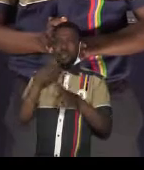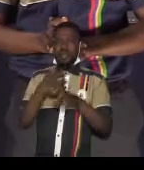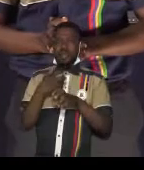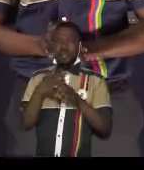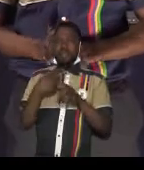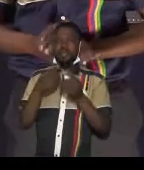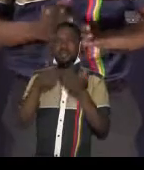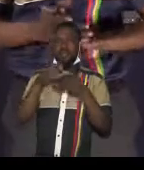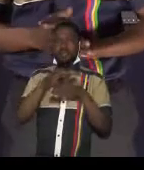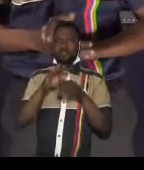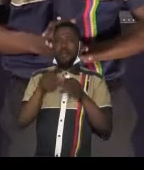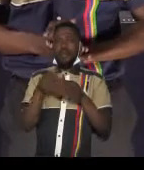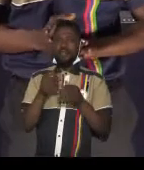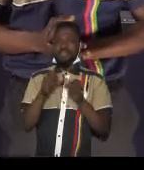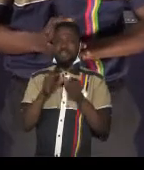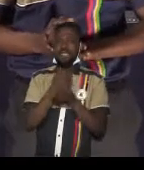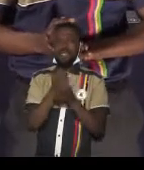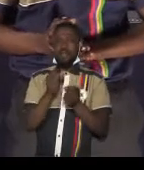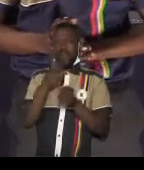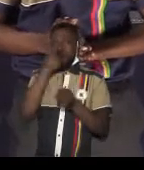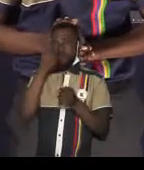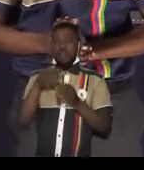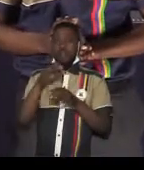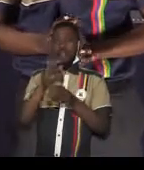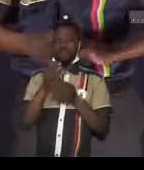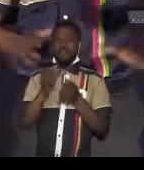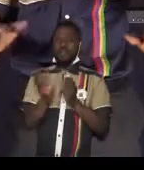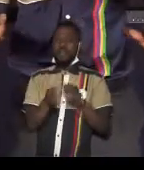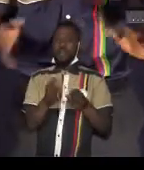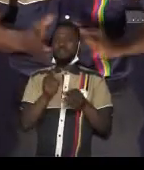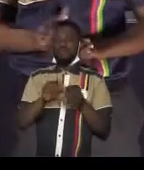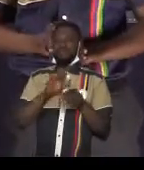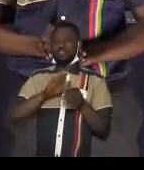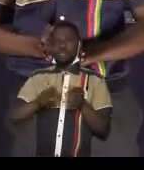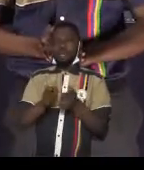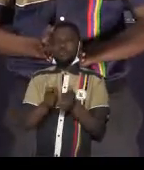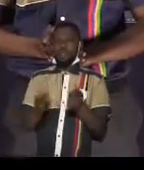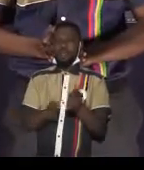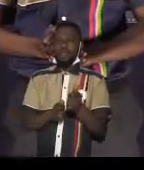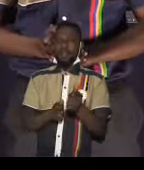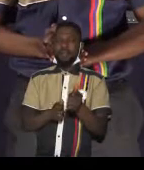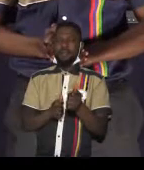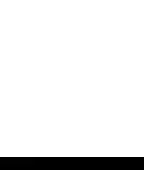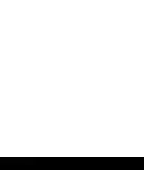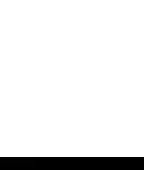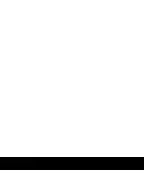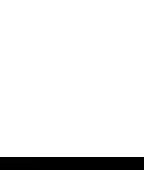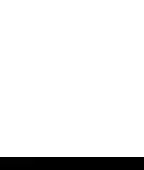But above all, stay Stay safe. because at LASUBEB, We leave no child behind.